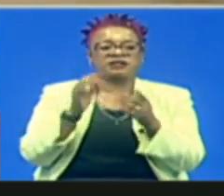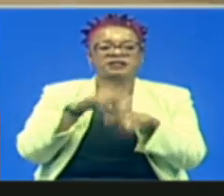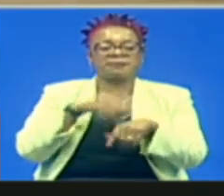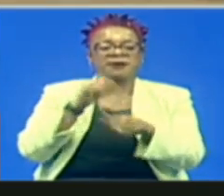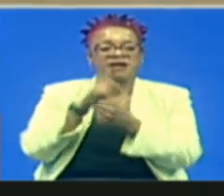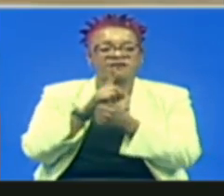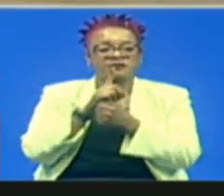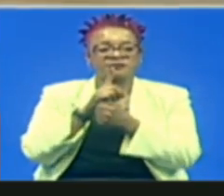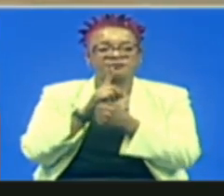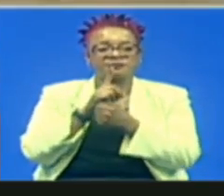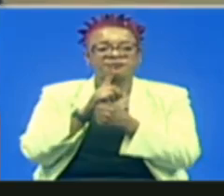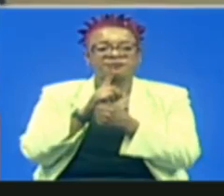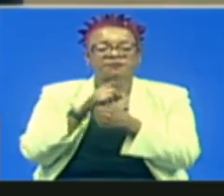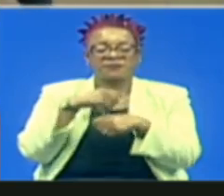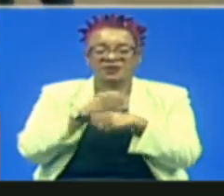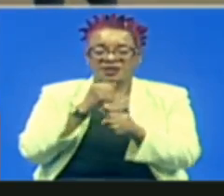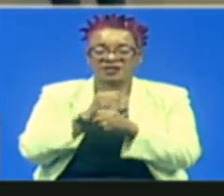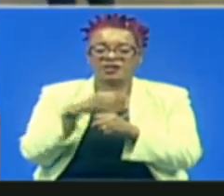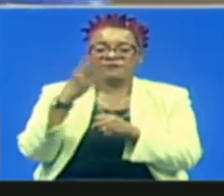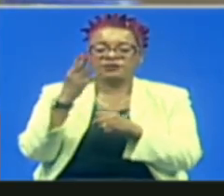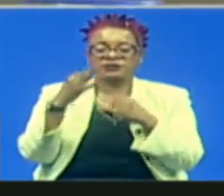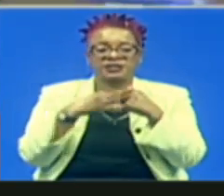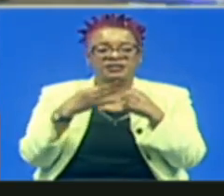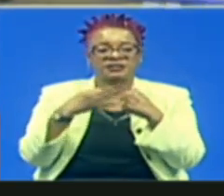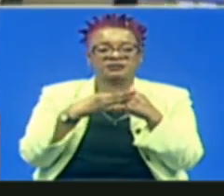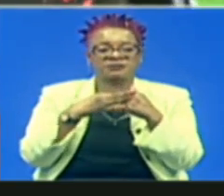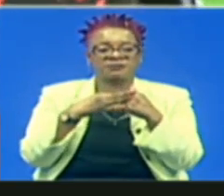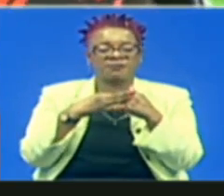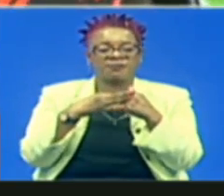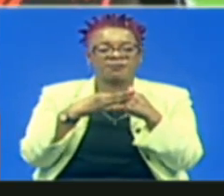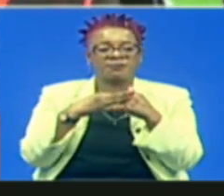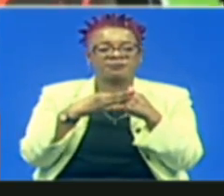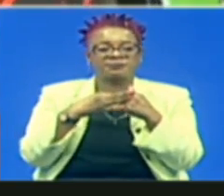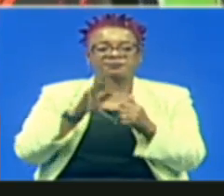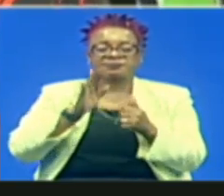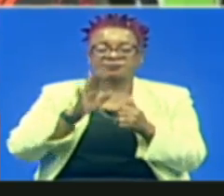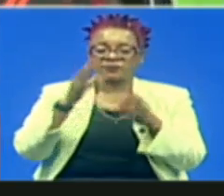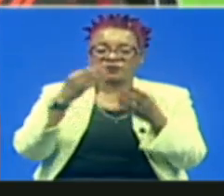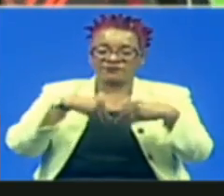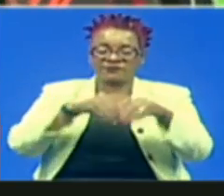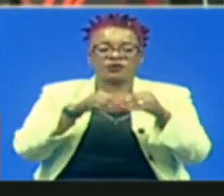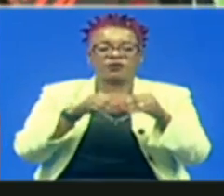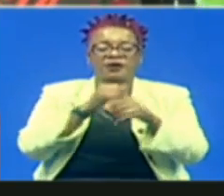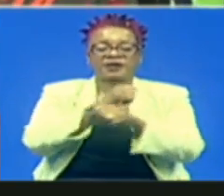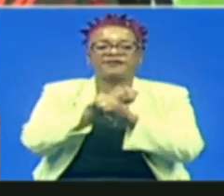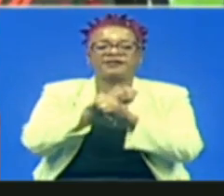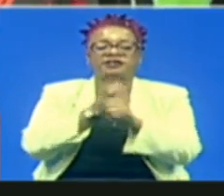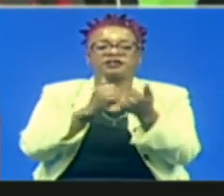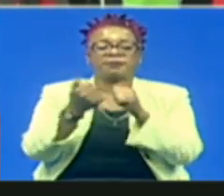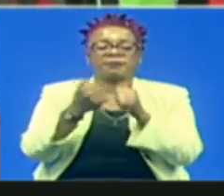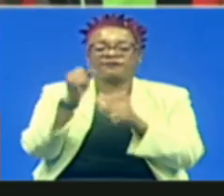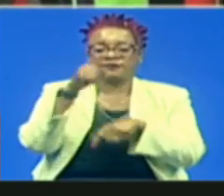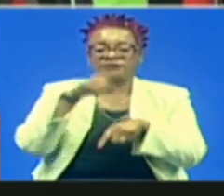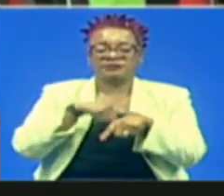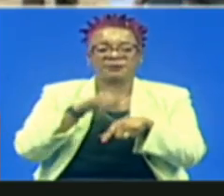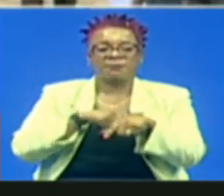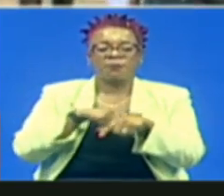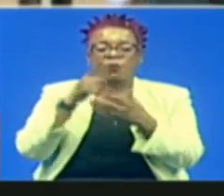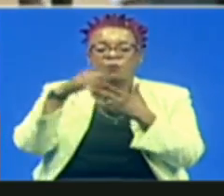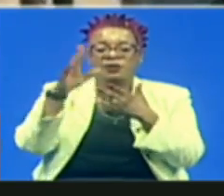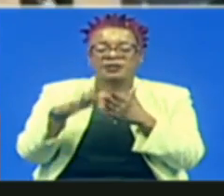a.m., leading the 48 entries. He will be followed by defending champion and five-time winner Carl Flash